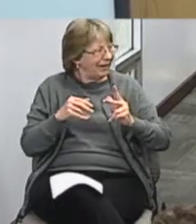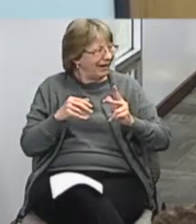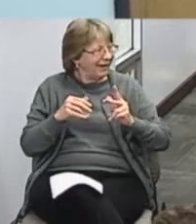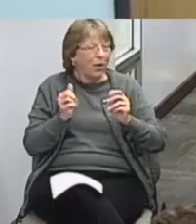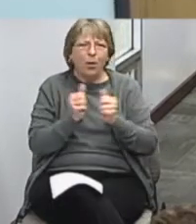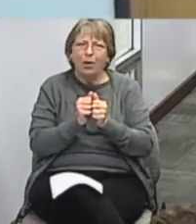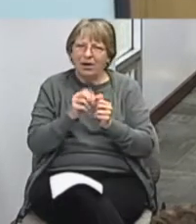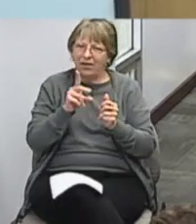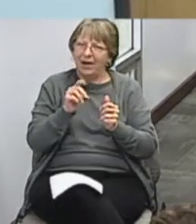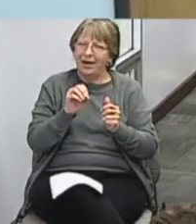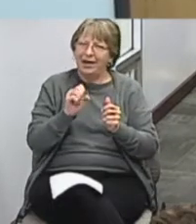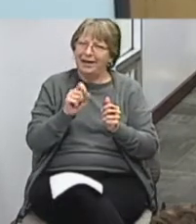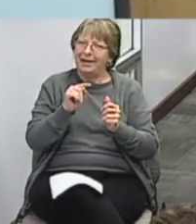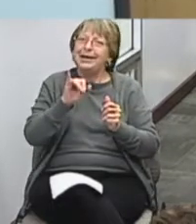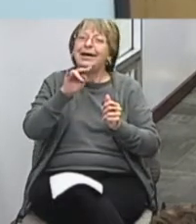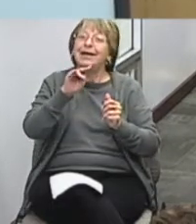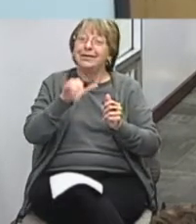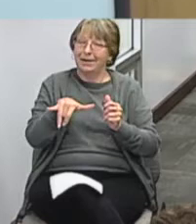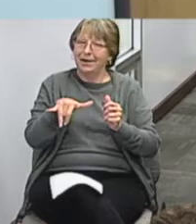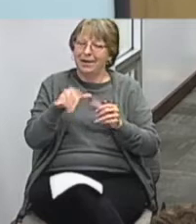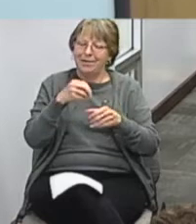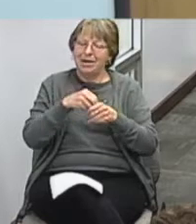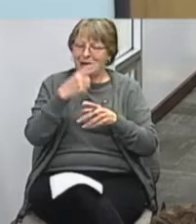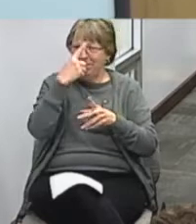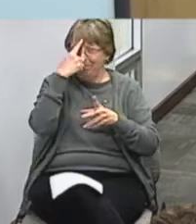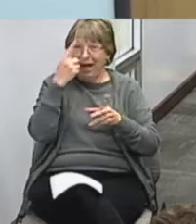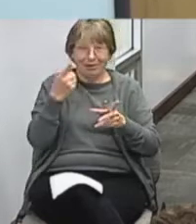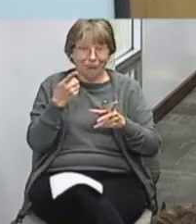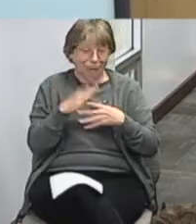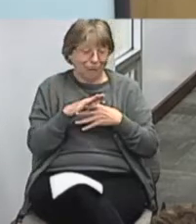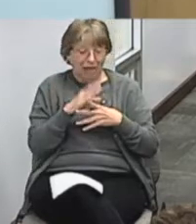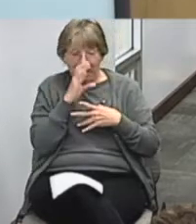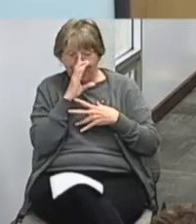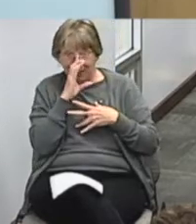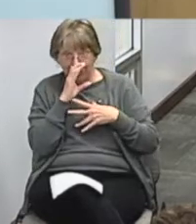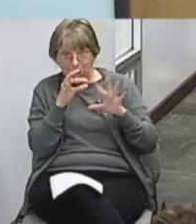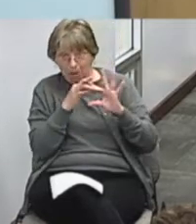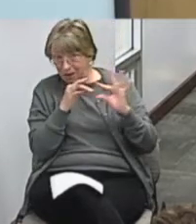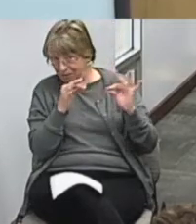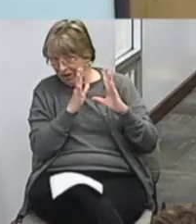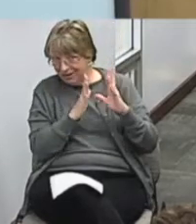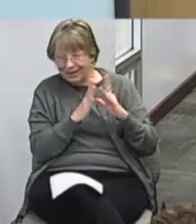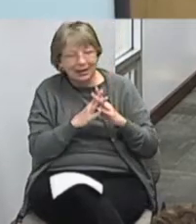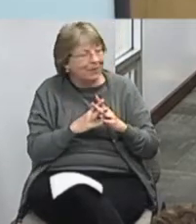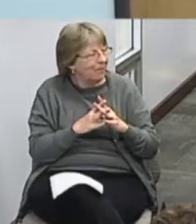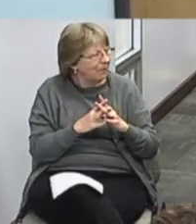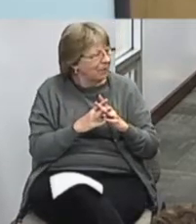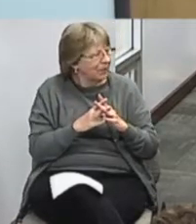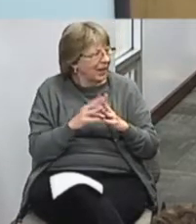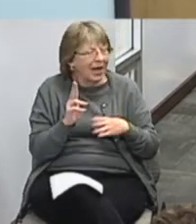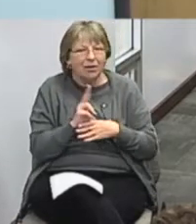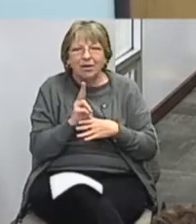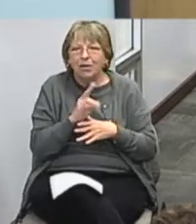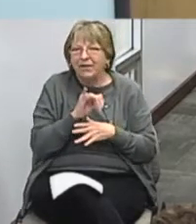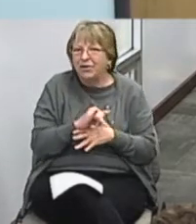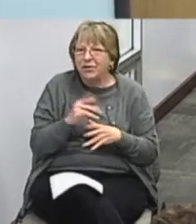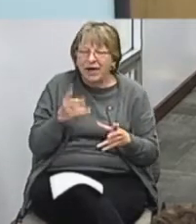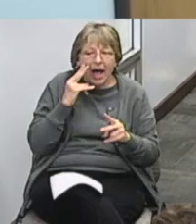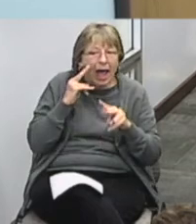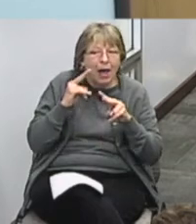but we've actually used that park to further the cause and watch Smallville